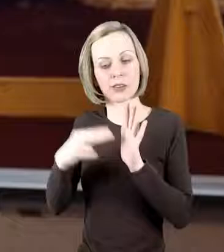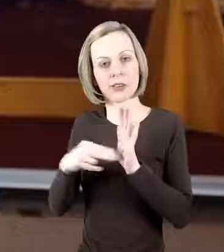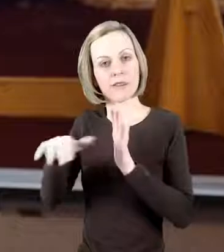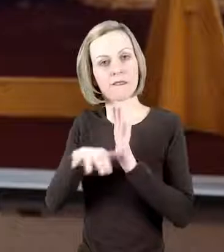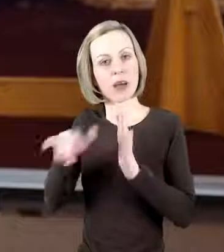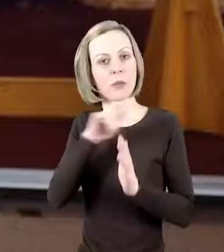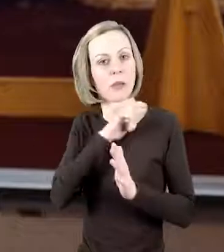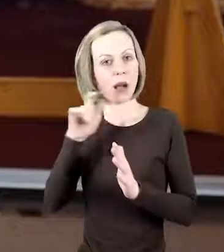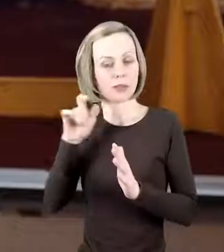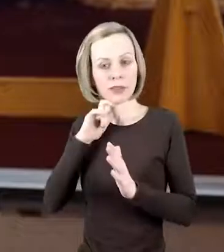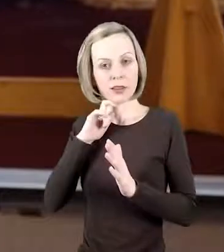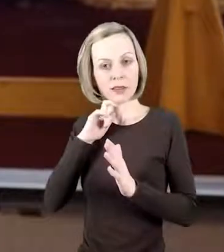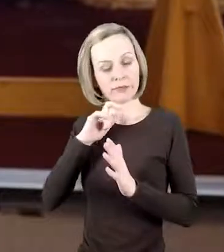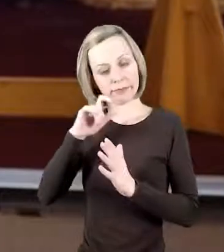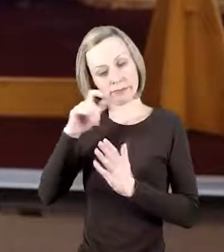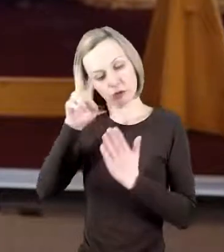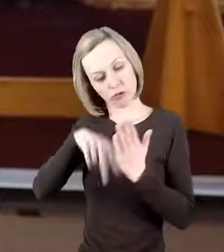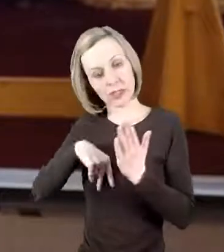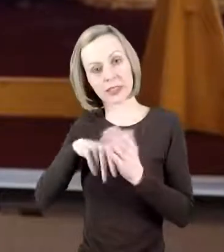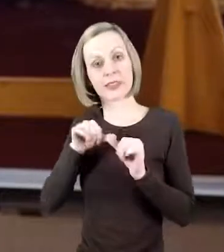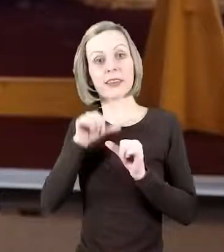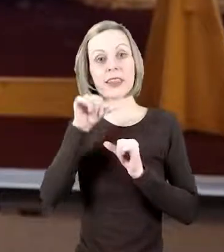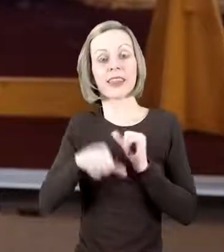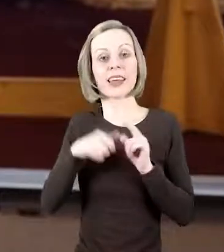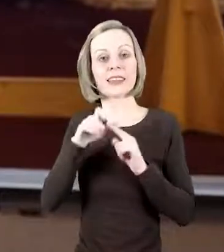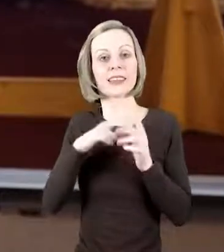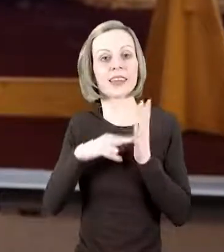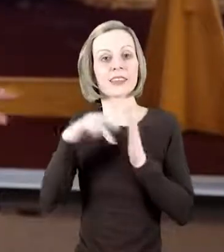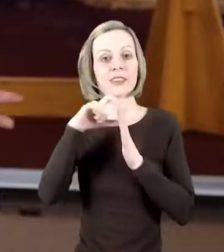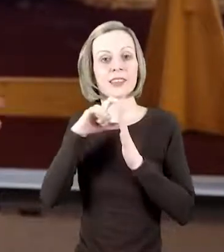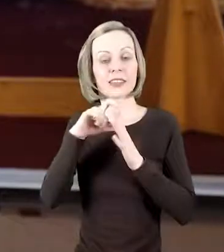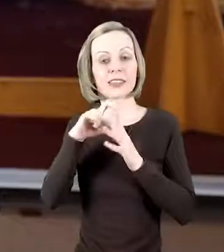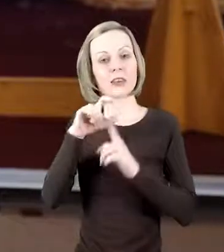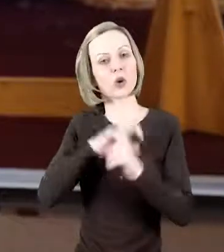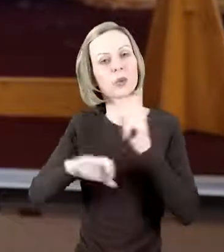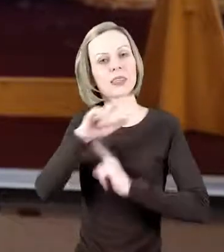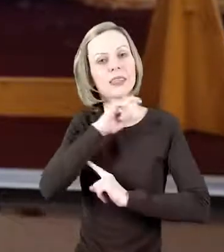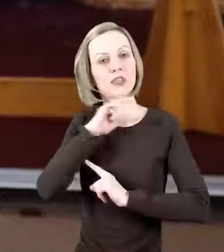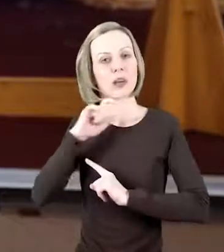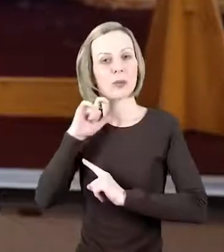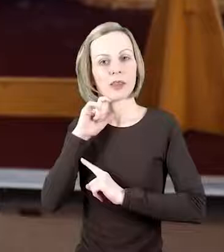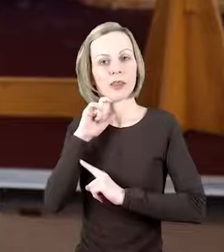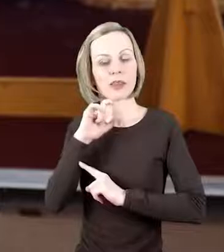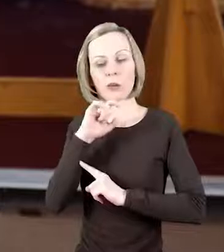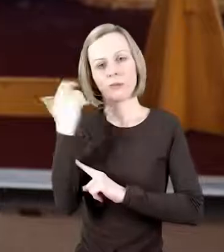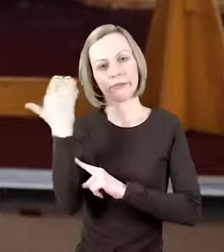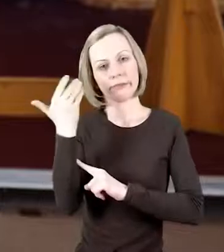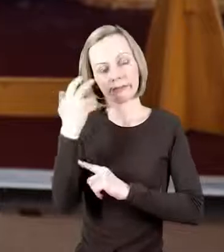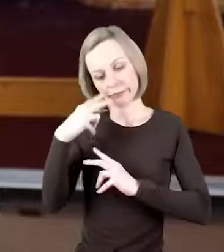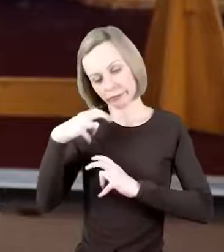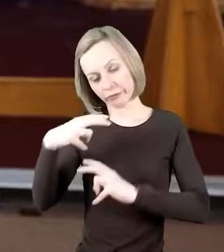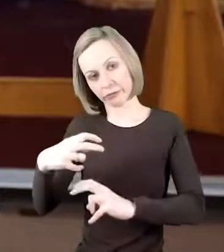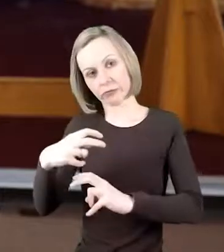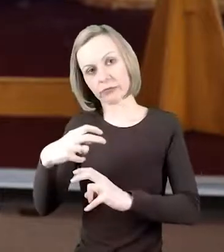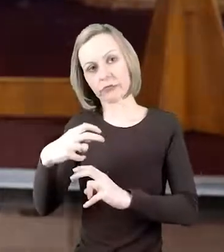family's pastor, is going to read to us. And then David, our community's chaplain, is going to help us dig into